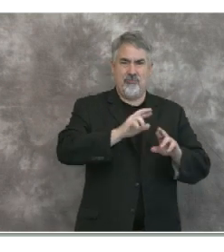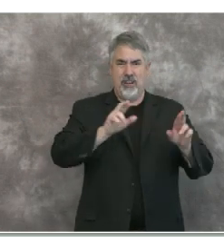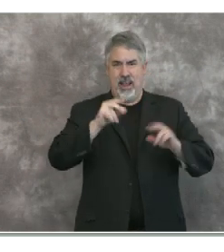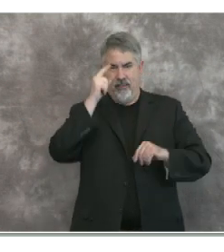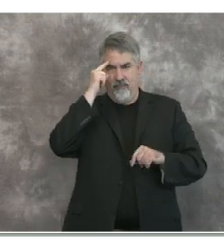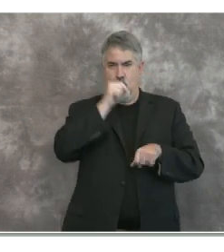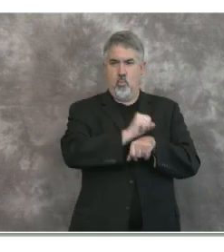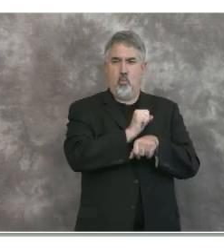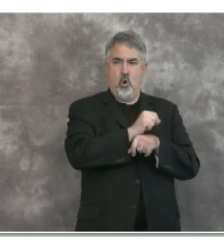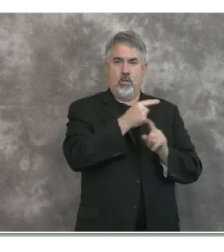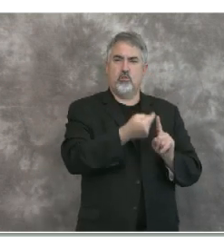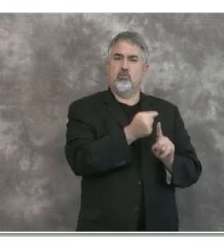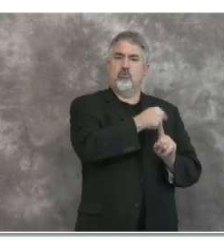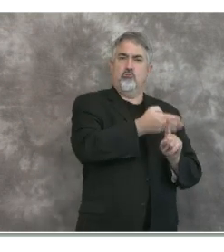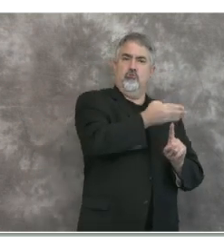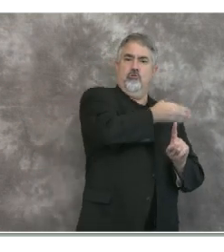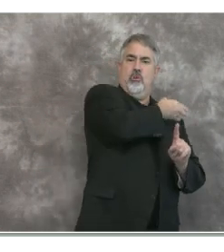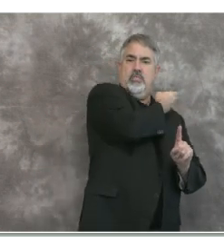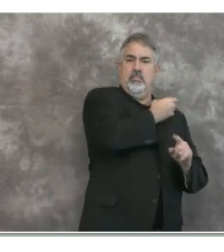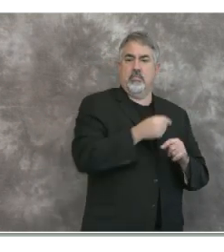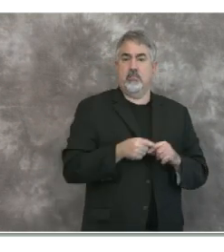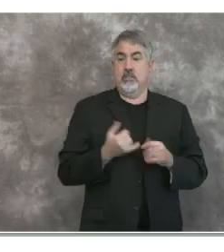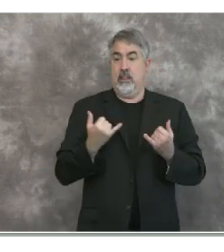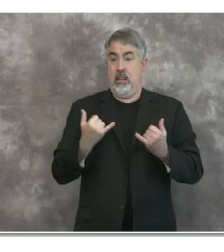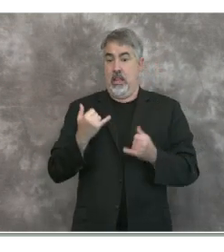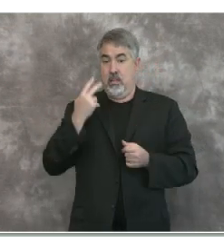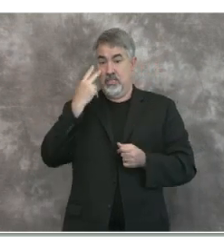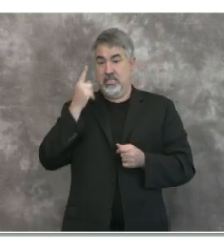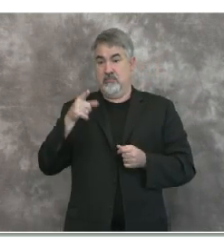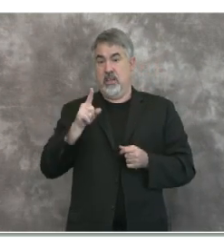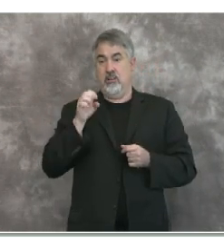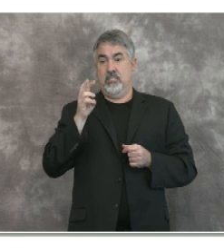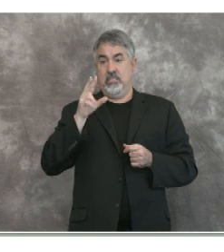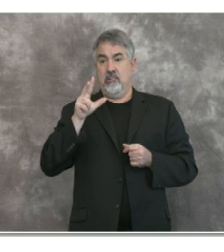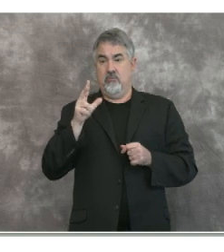and we expect to see the 163 number continue to